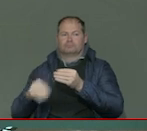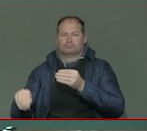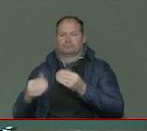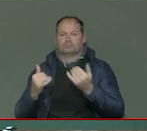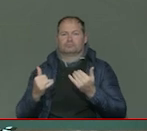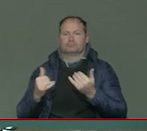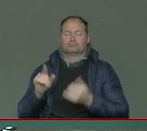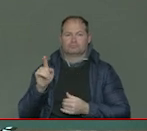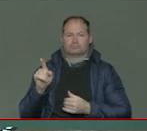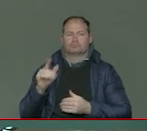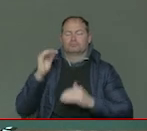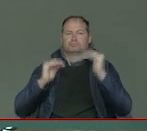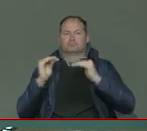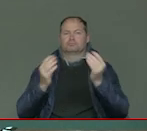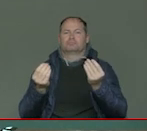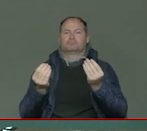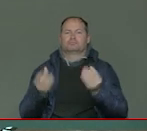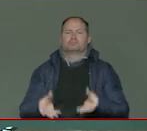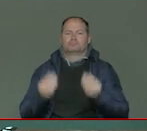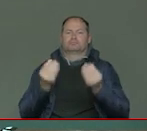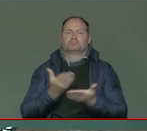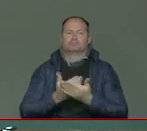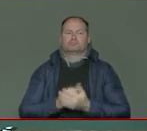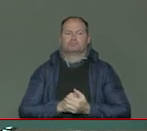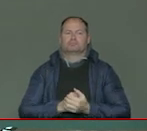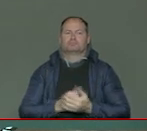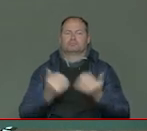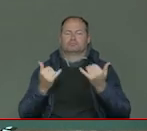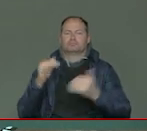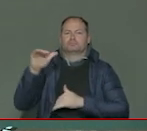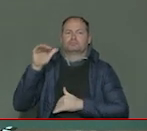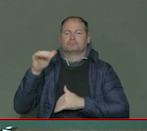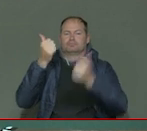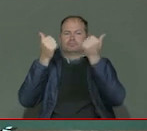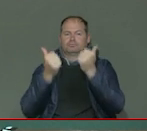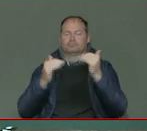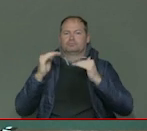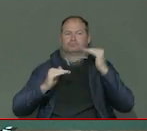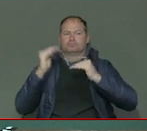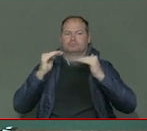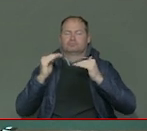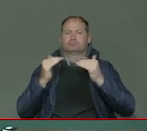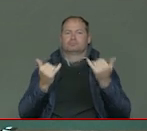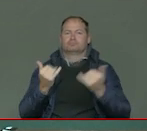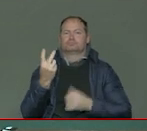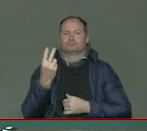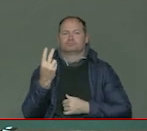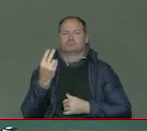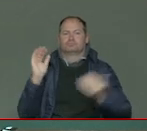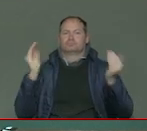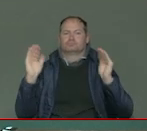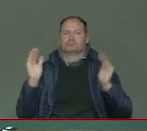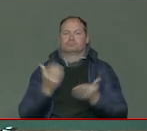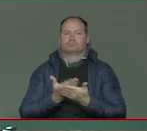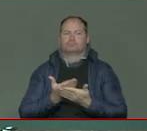as your balancing figure. And then you balance your bank account and you compare the two. If it's